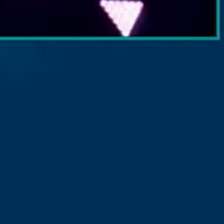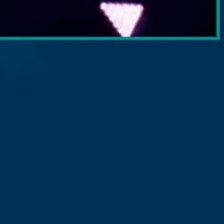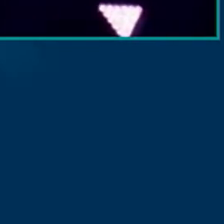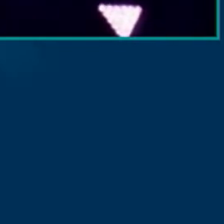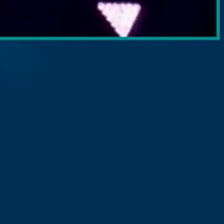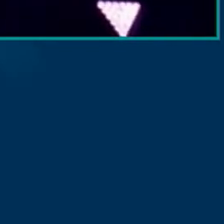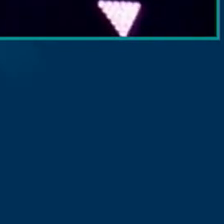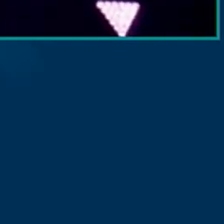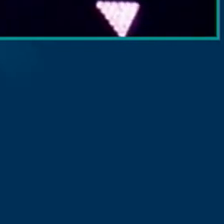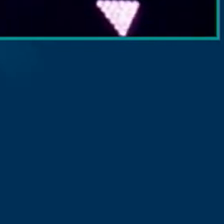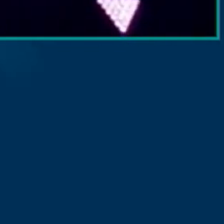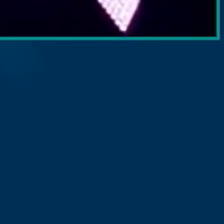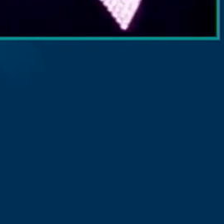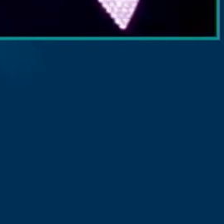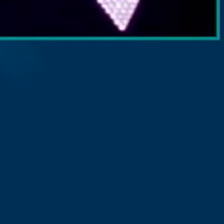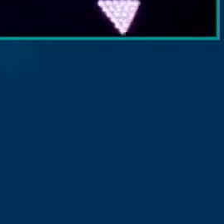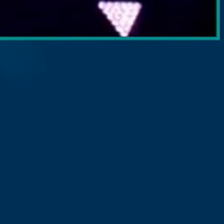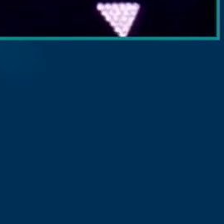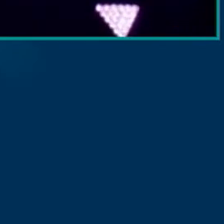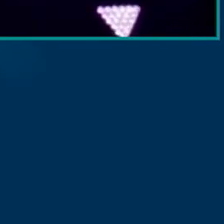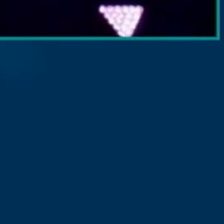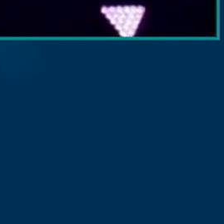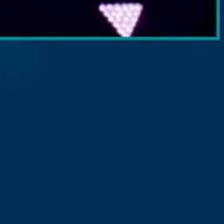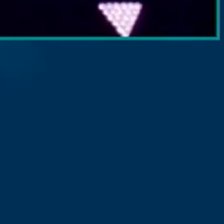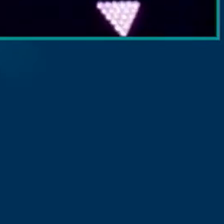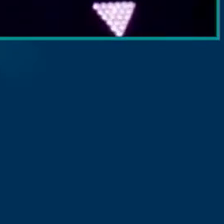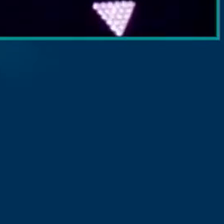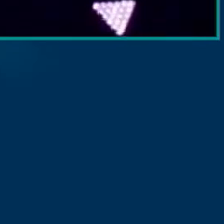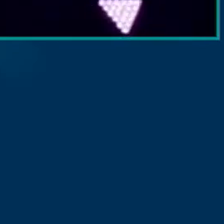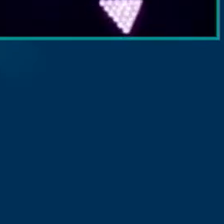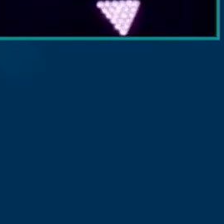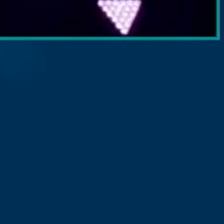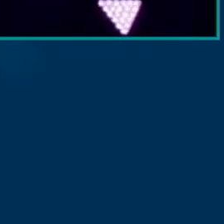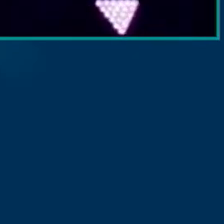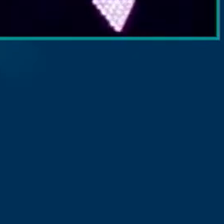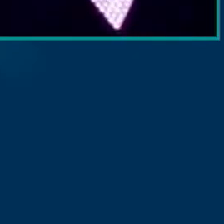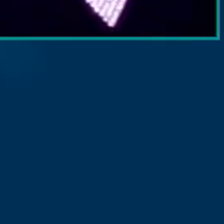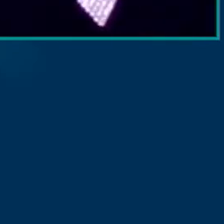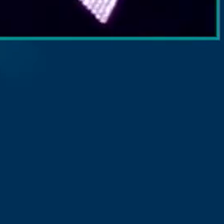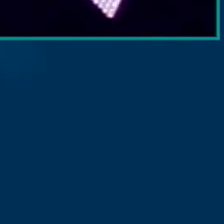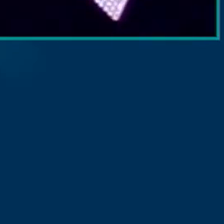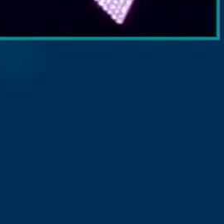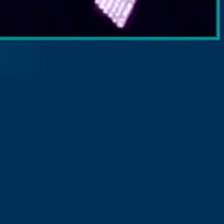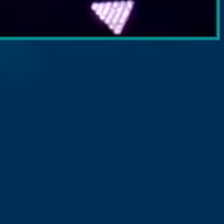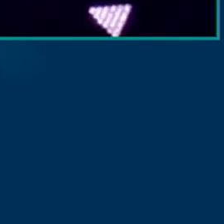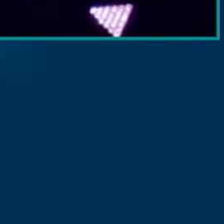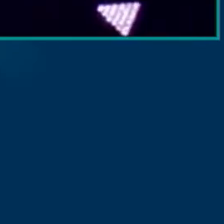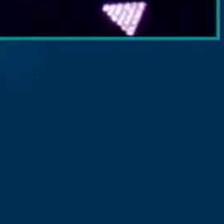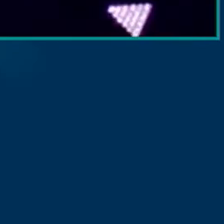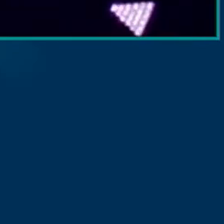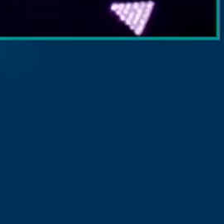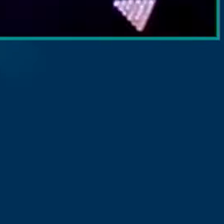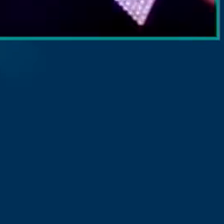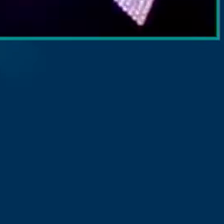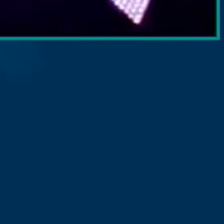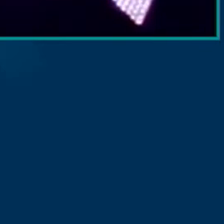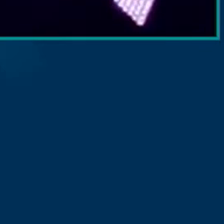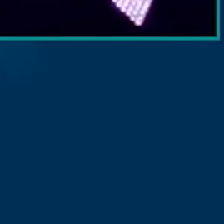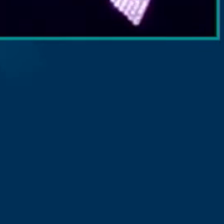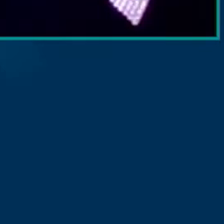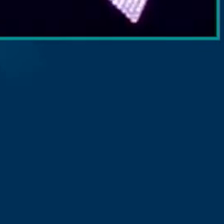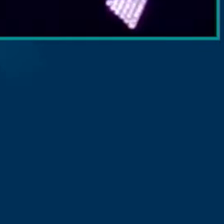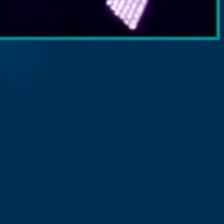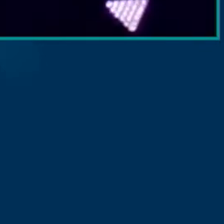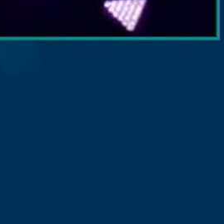3 refers to the enterprises. Of course, we can see here state-owned